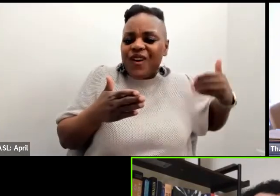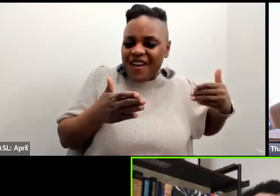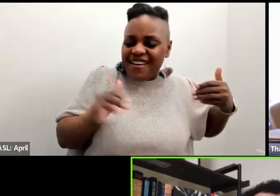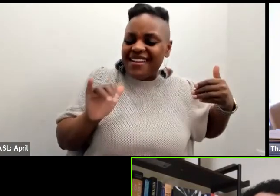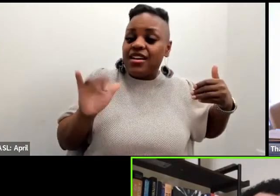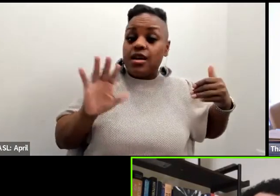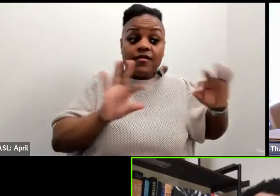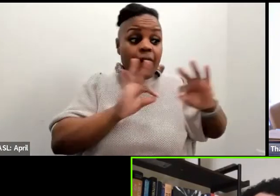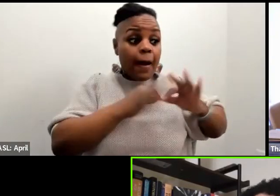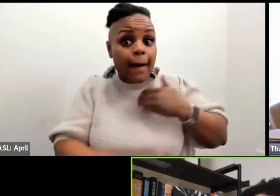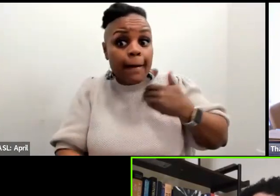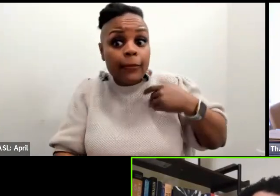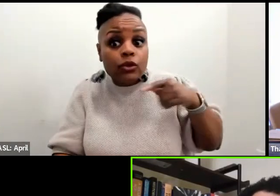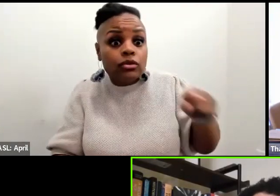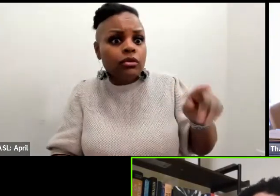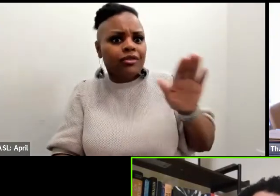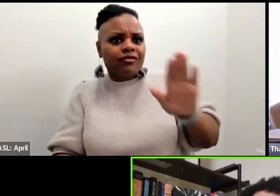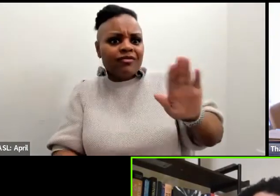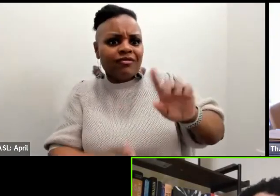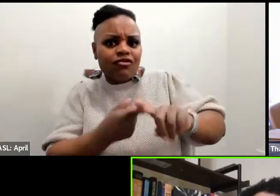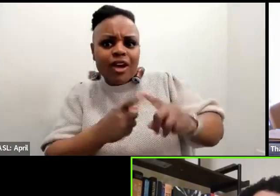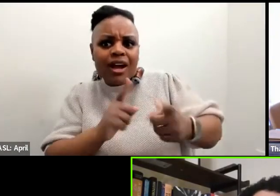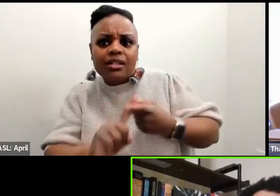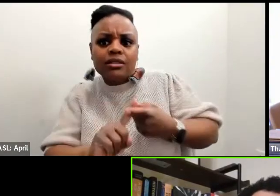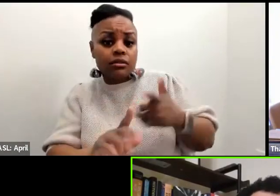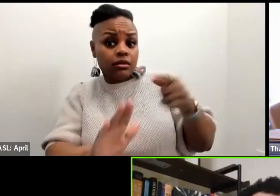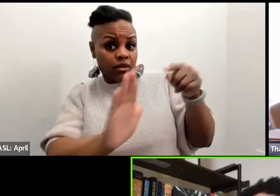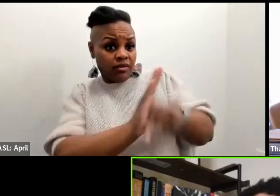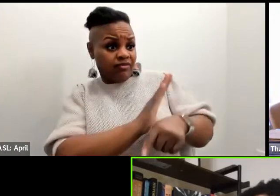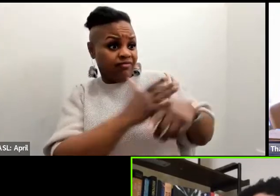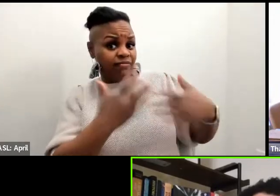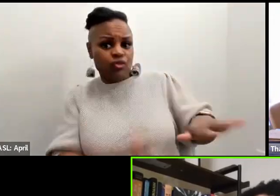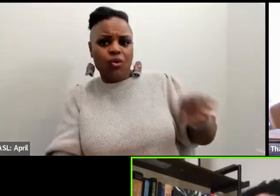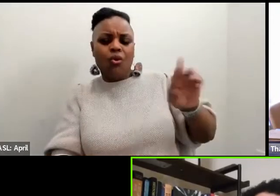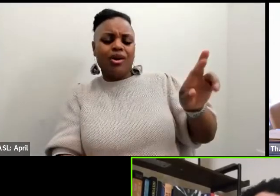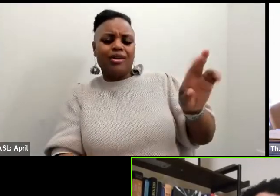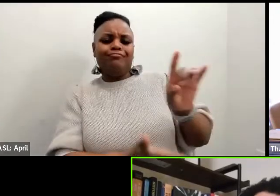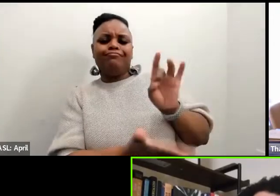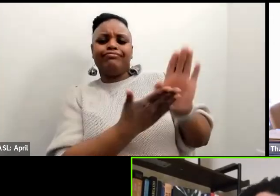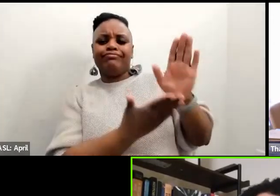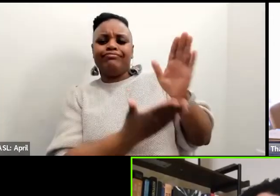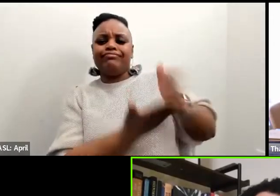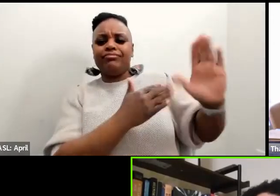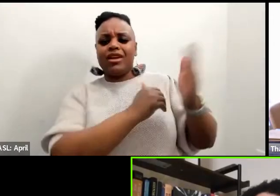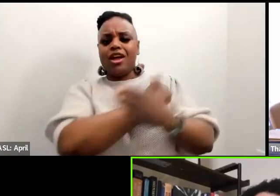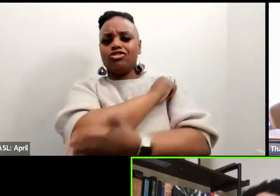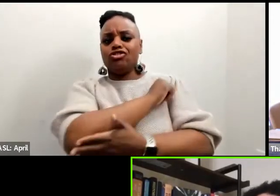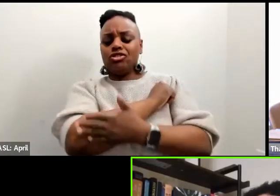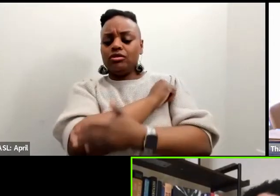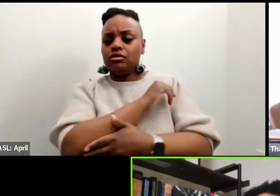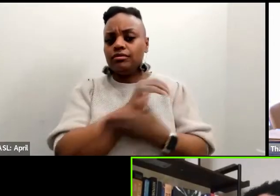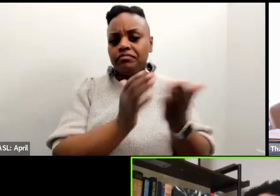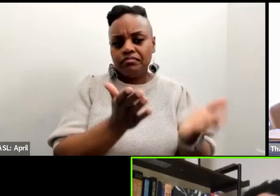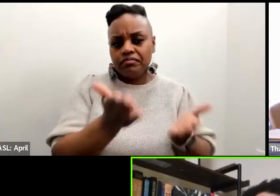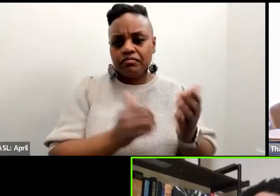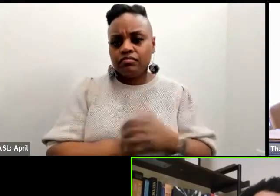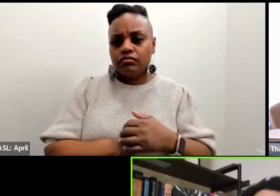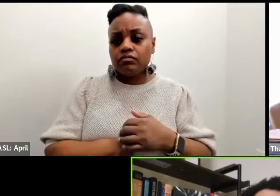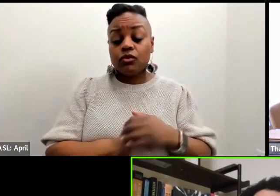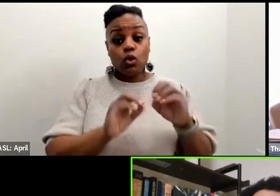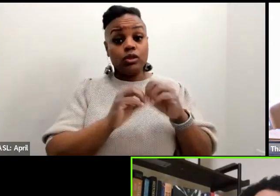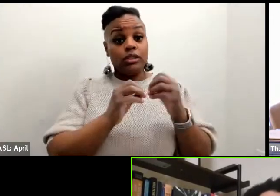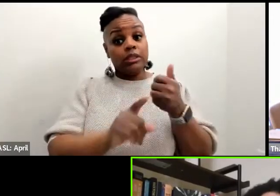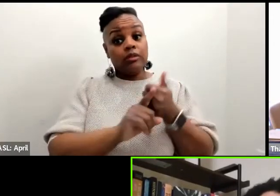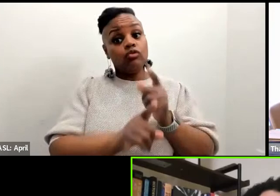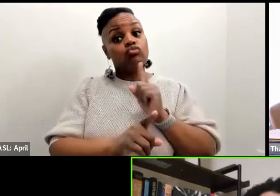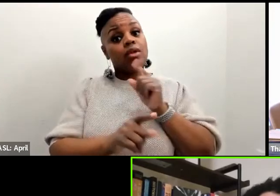and who were in an organization that at the moment lacked a coherent strategy, and in a state where there